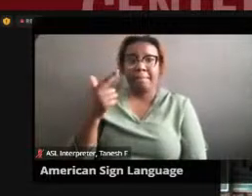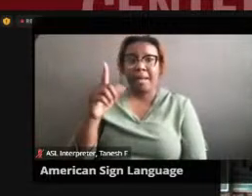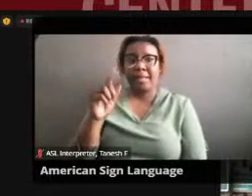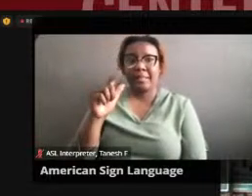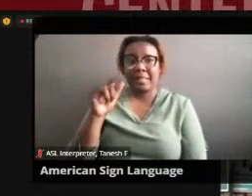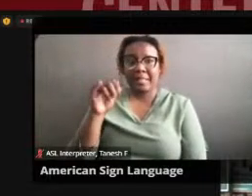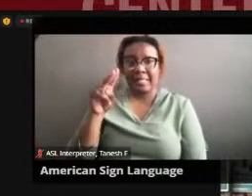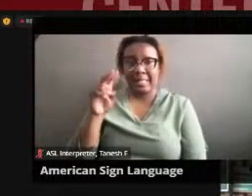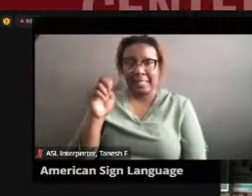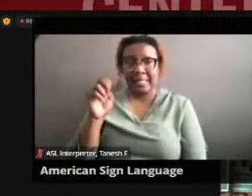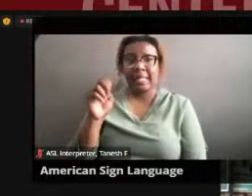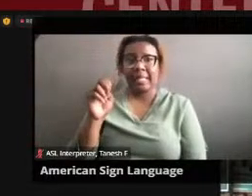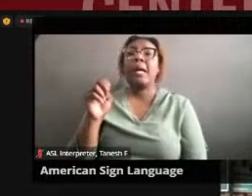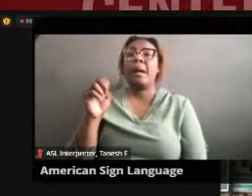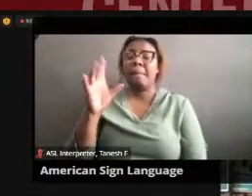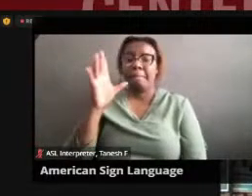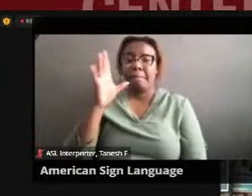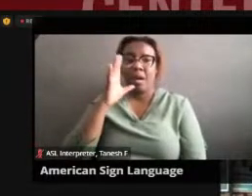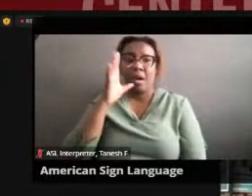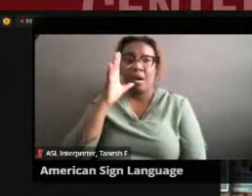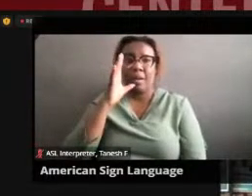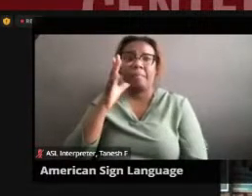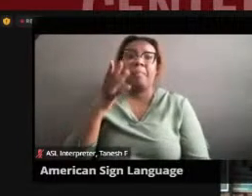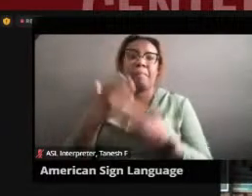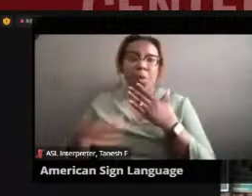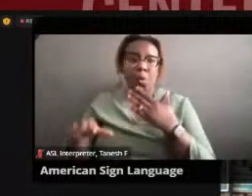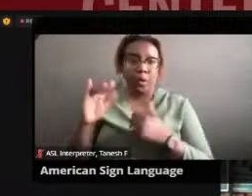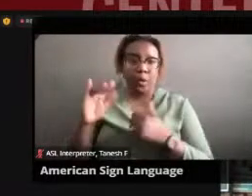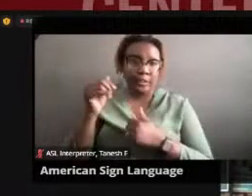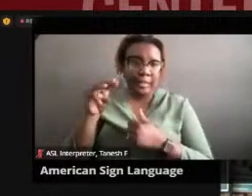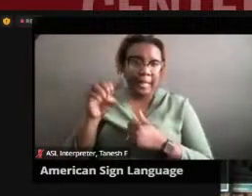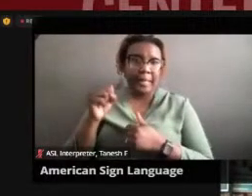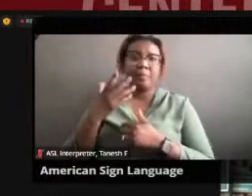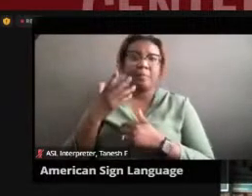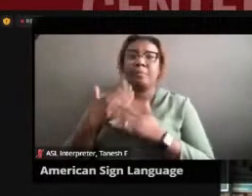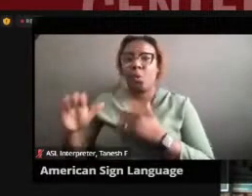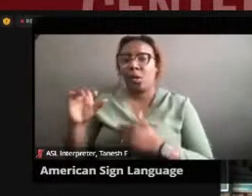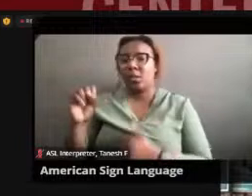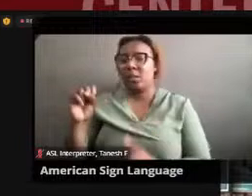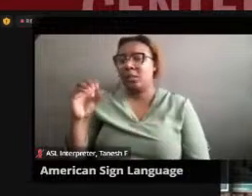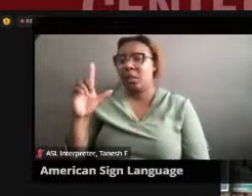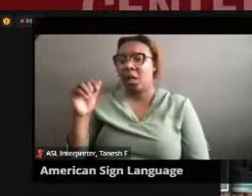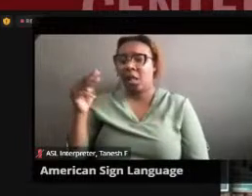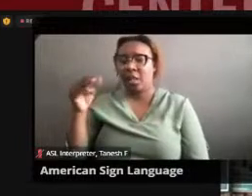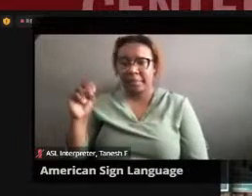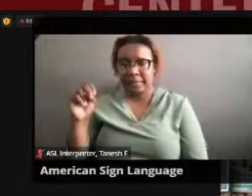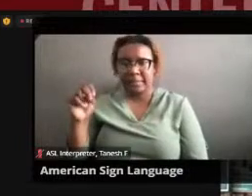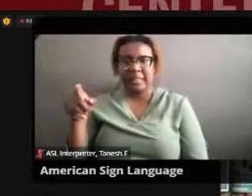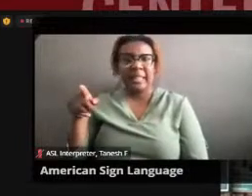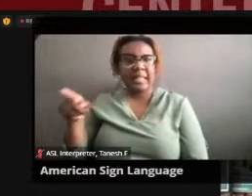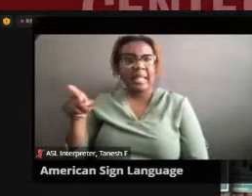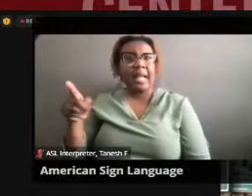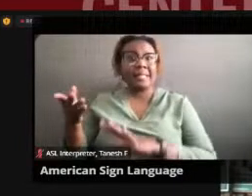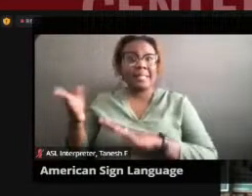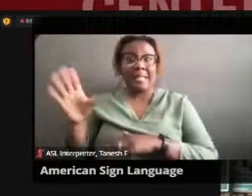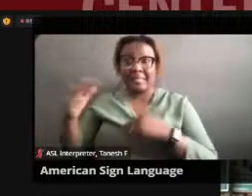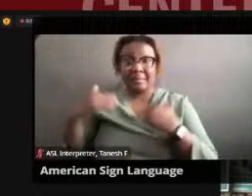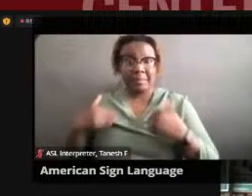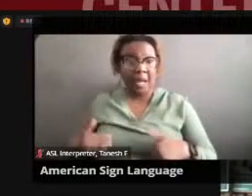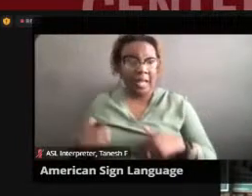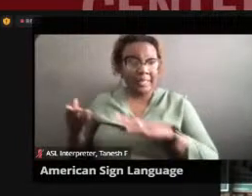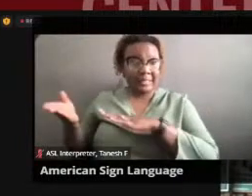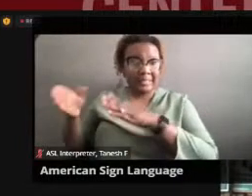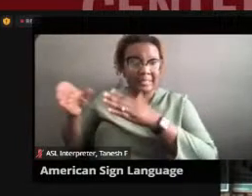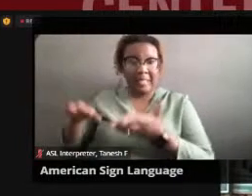and Salome brought spices to anoint Jesus' dead body. But when they arrived,